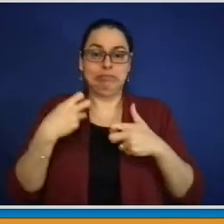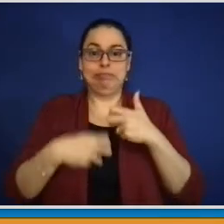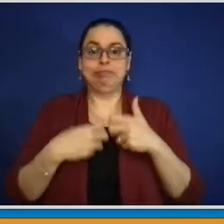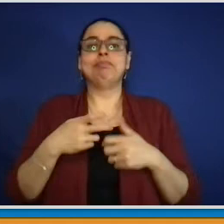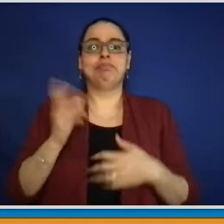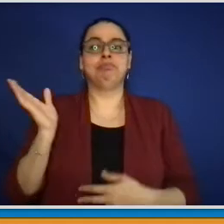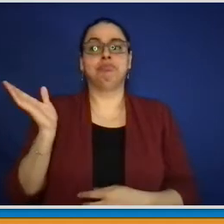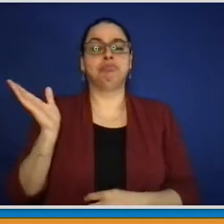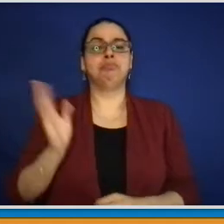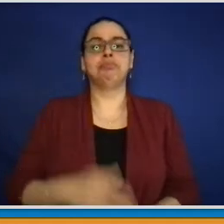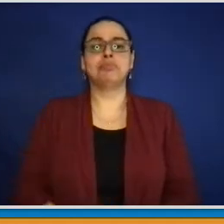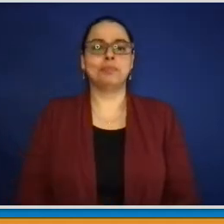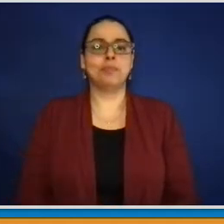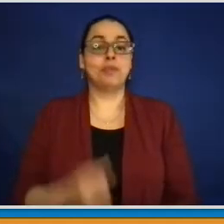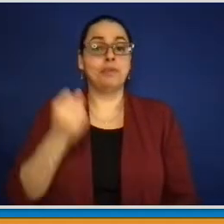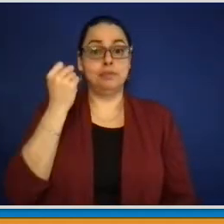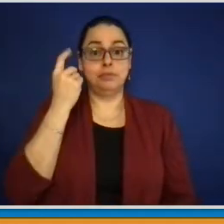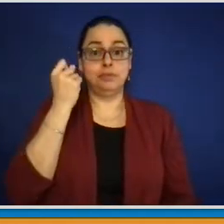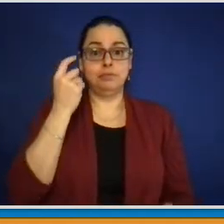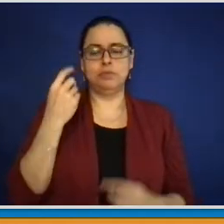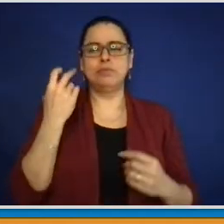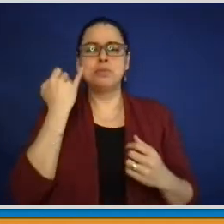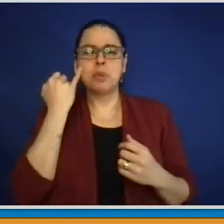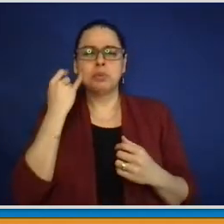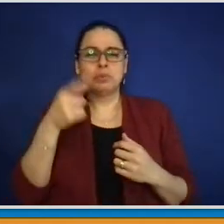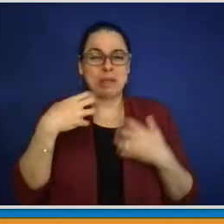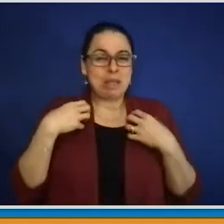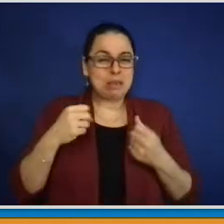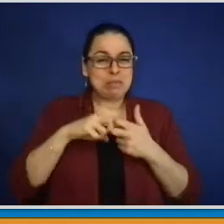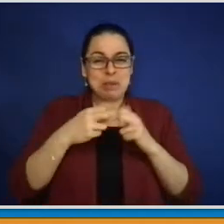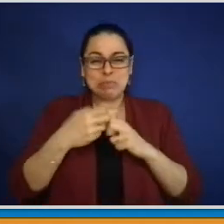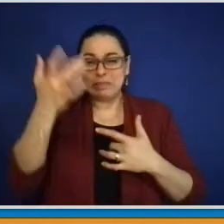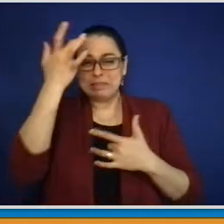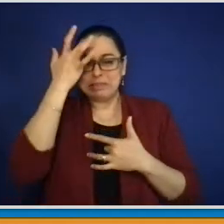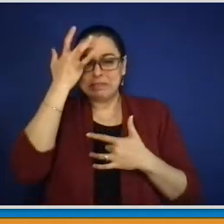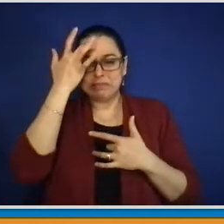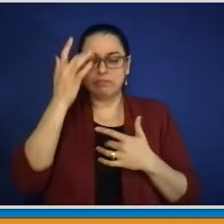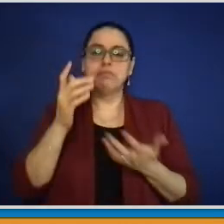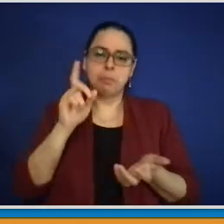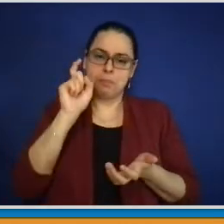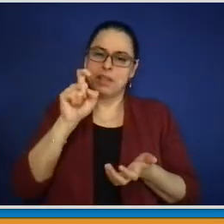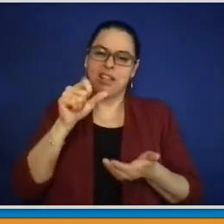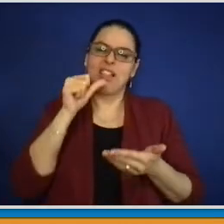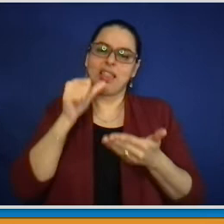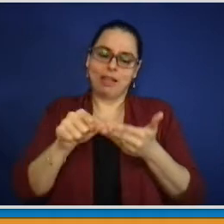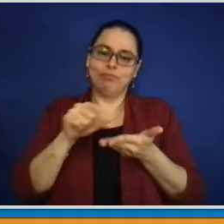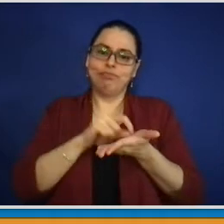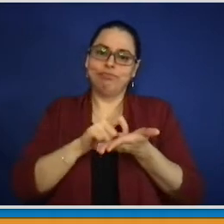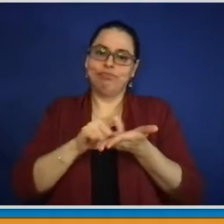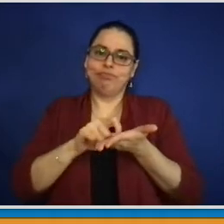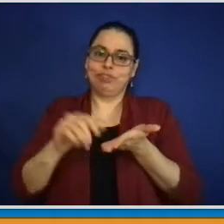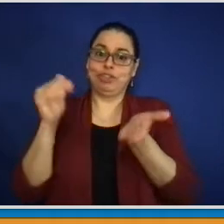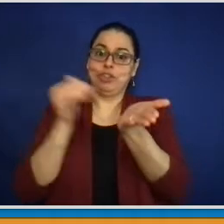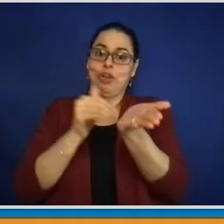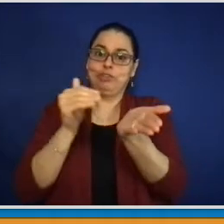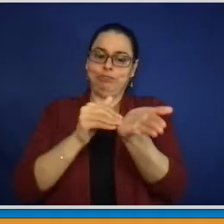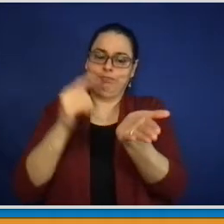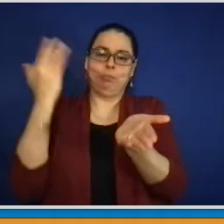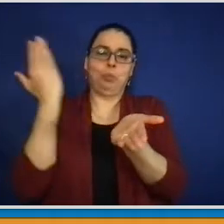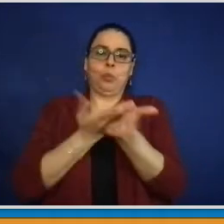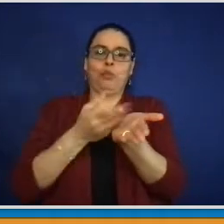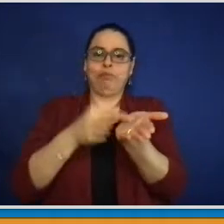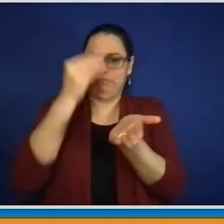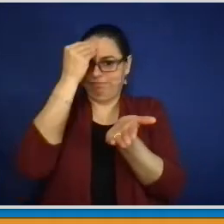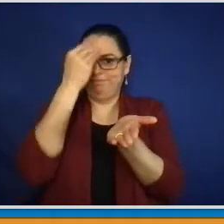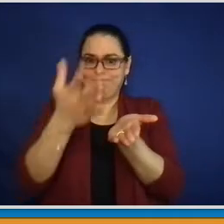medical information, which would evidence that, or a signed certification will do the trick to put you as well into